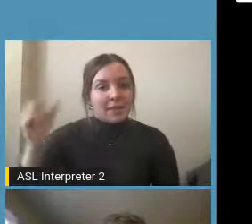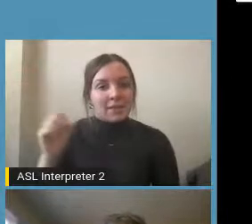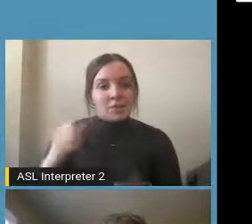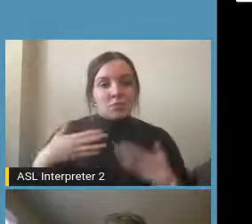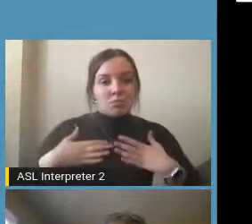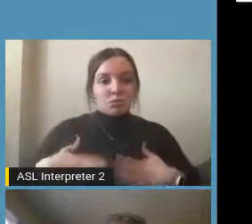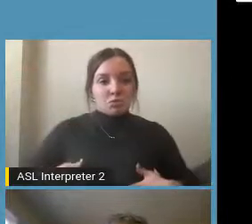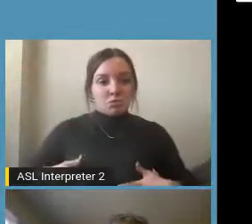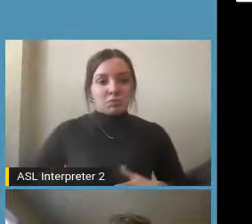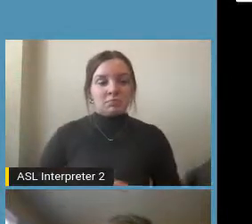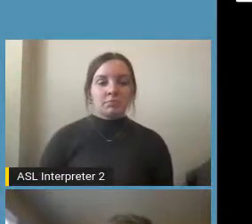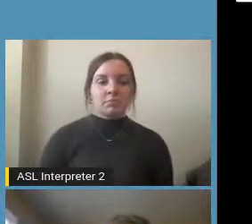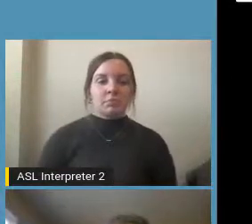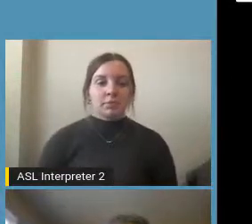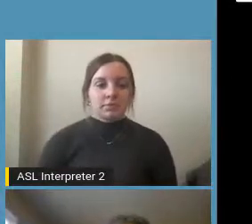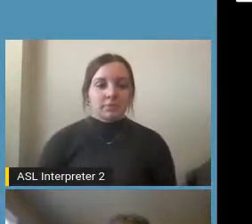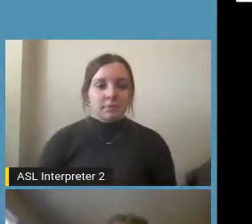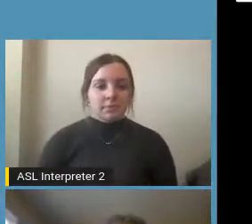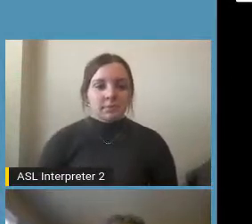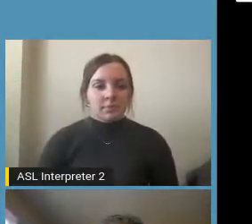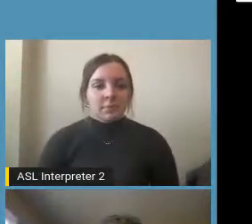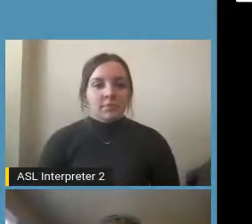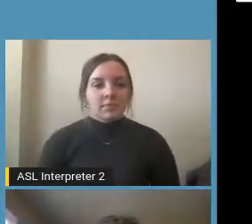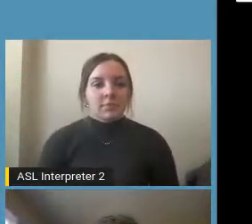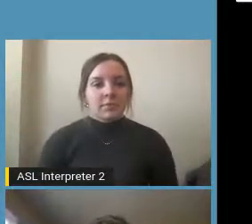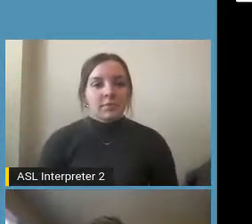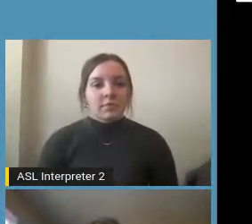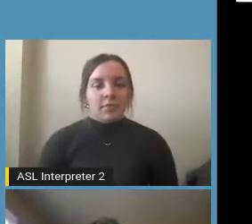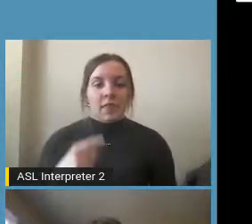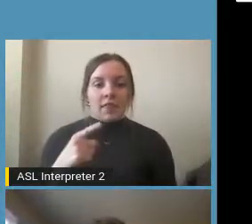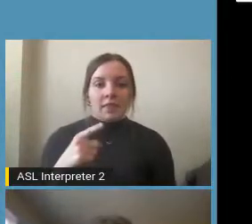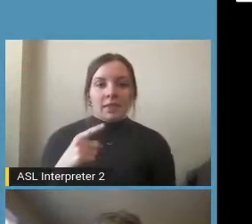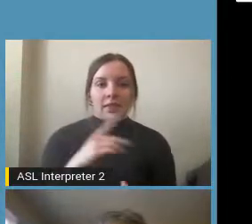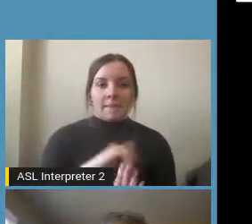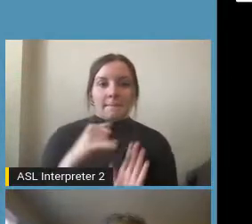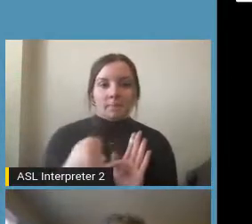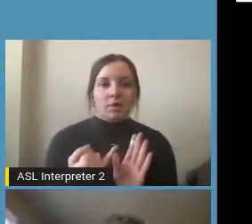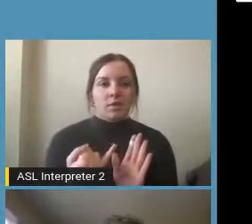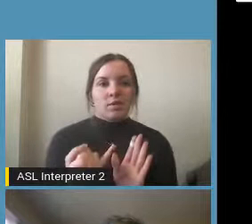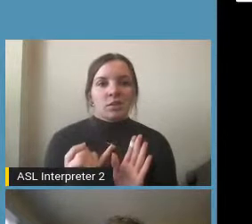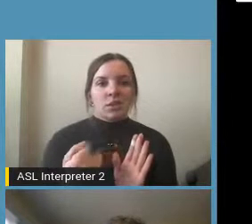a tremendous project that demonstrates so many reasons why digitization is important.